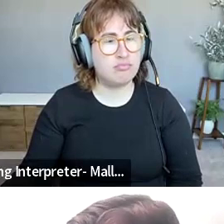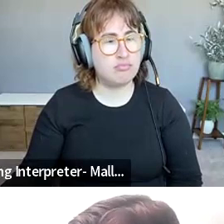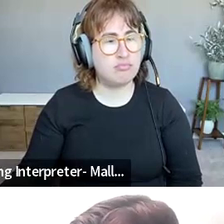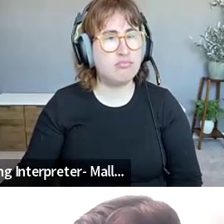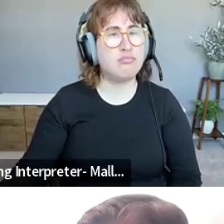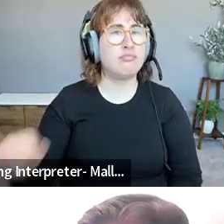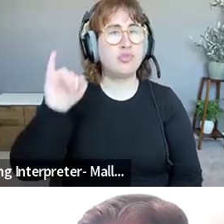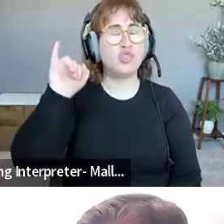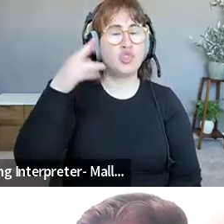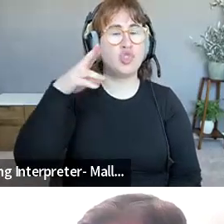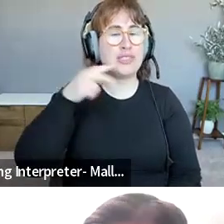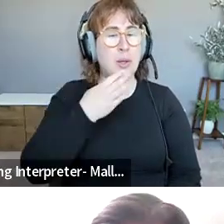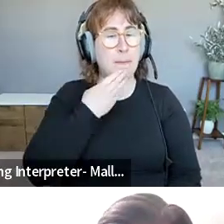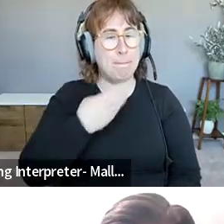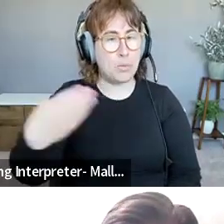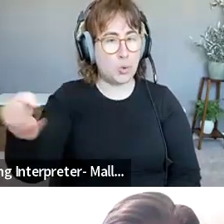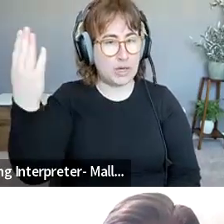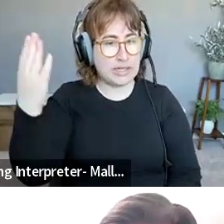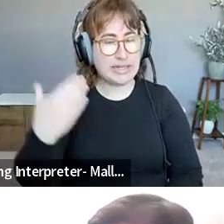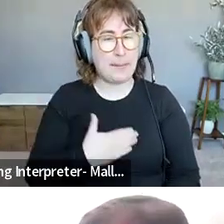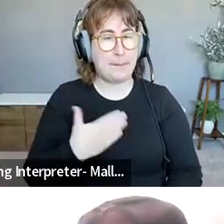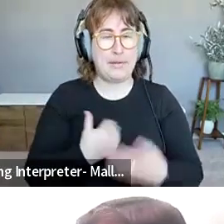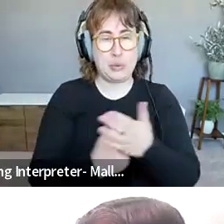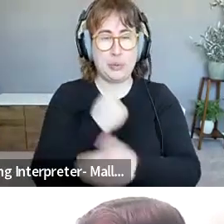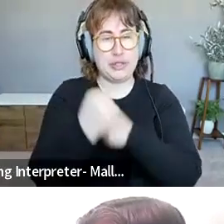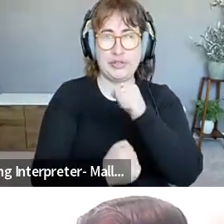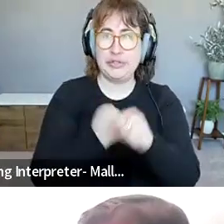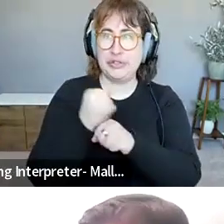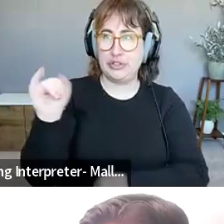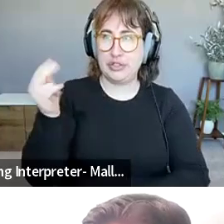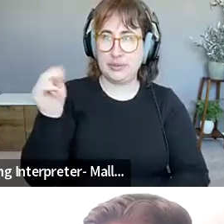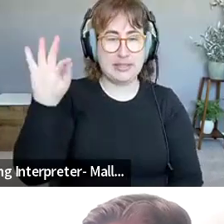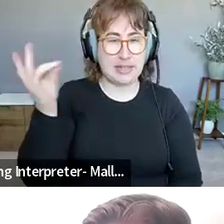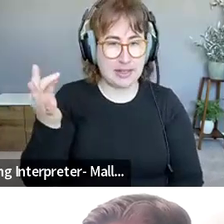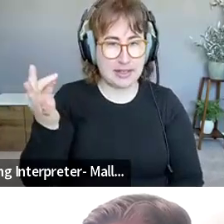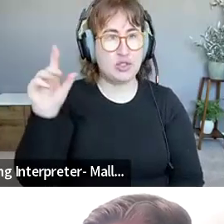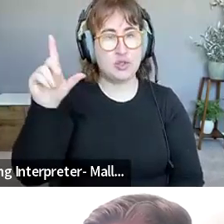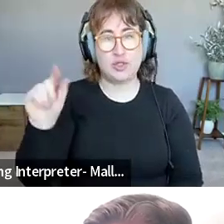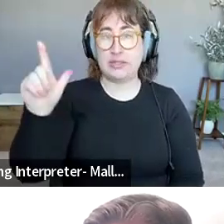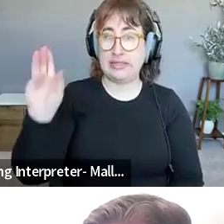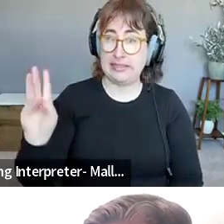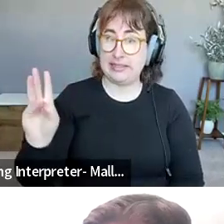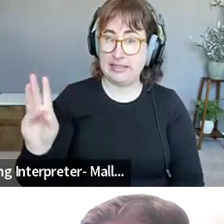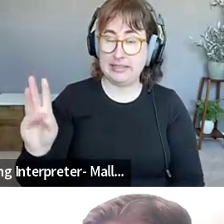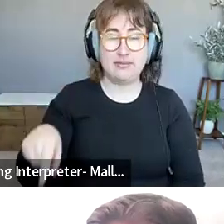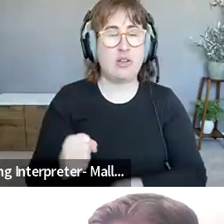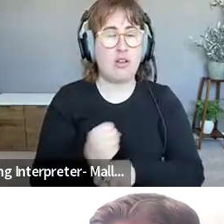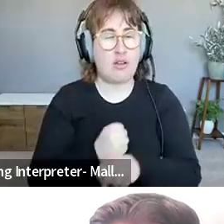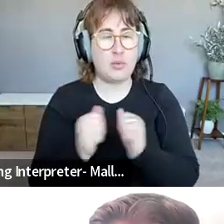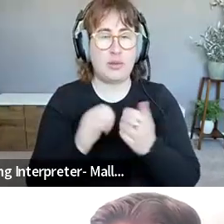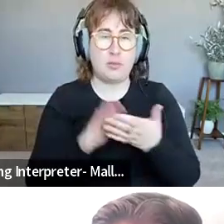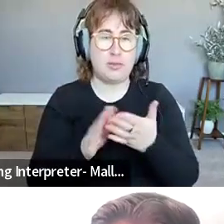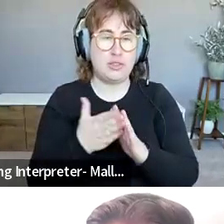Good morning, folks. Happy New Year. It is January 9th, 2026, and this is Coffee with